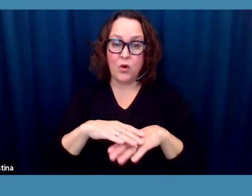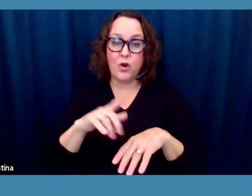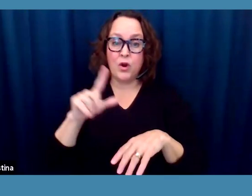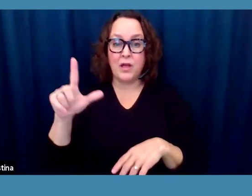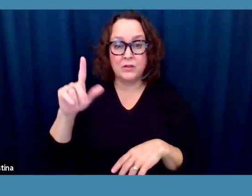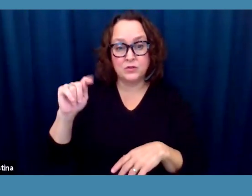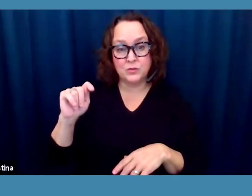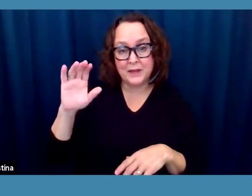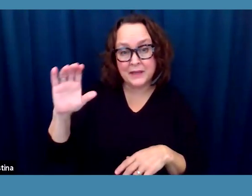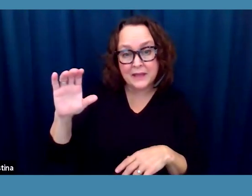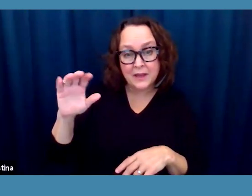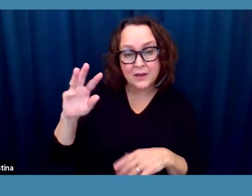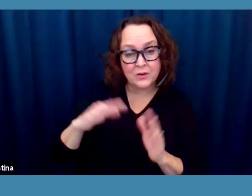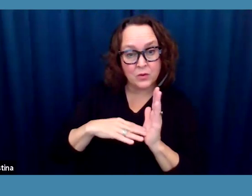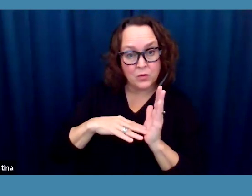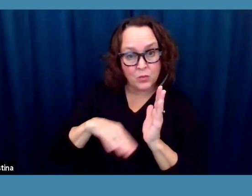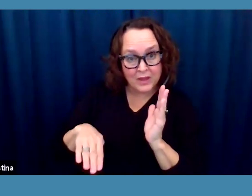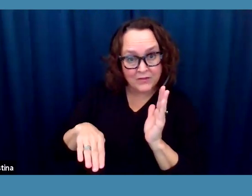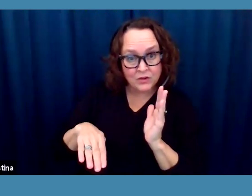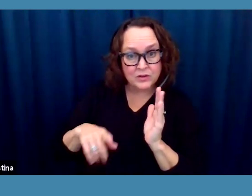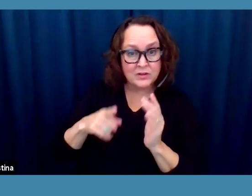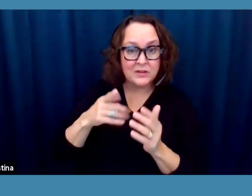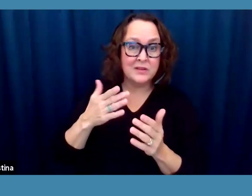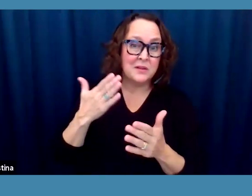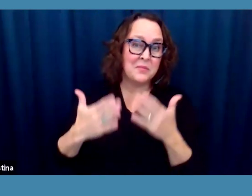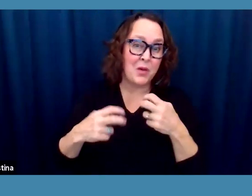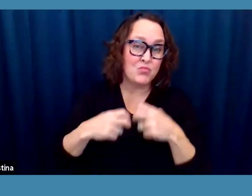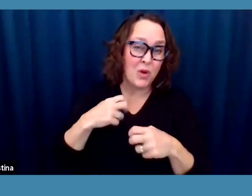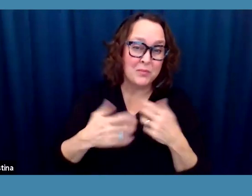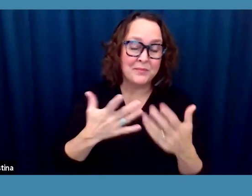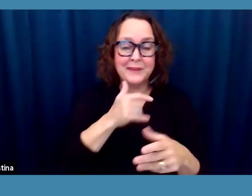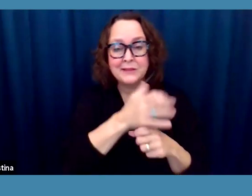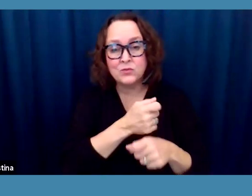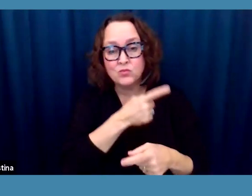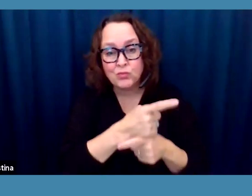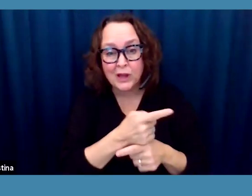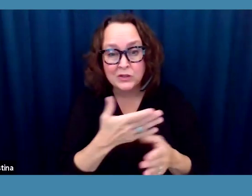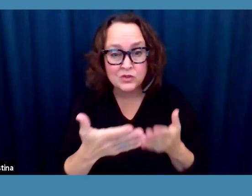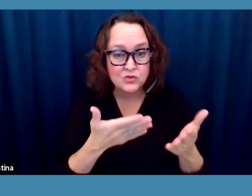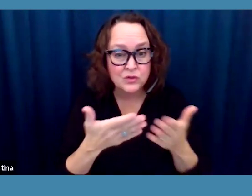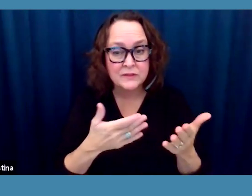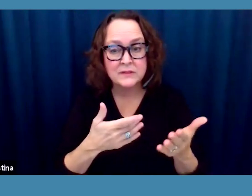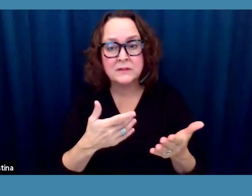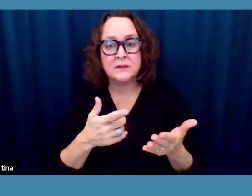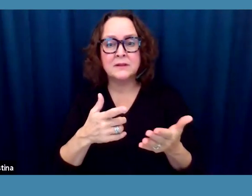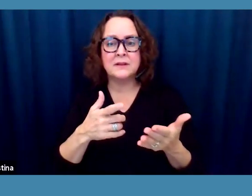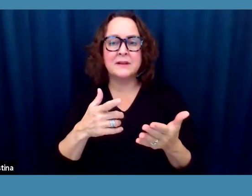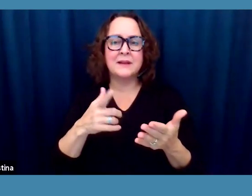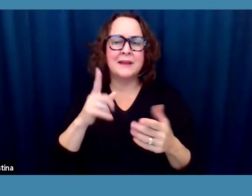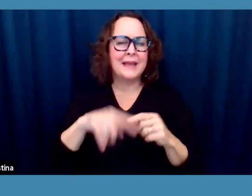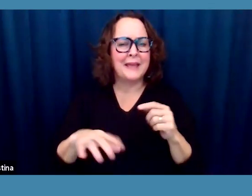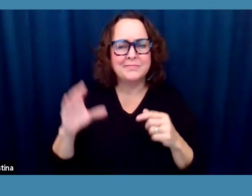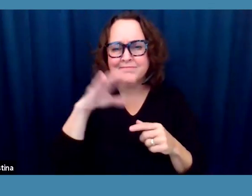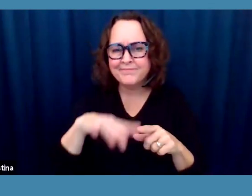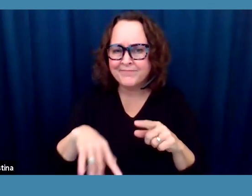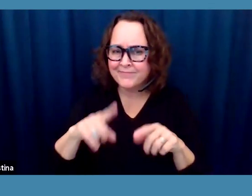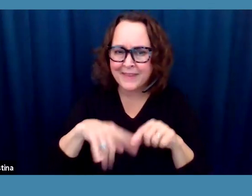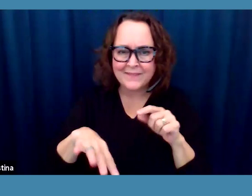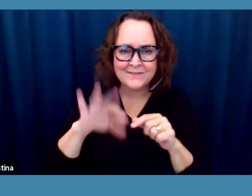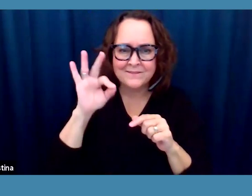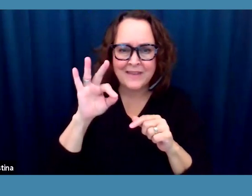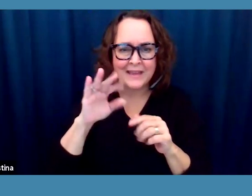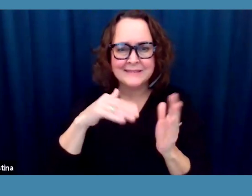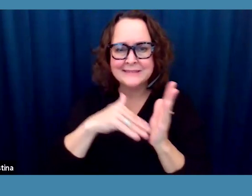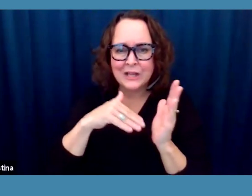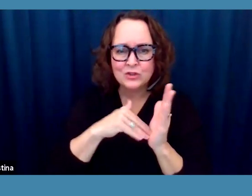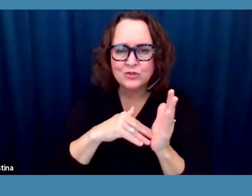waiver, not getting the right services, not being able to provide, find providers, those sorts